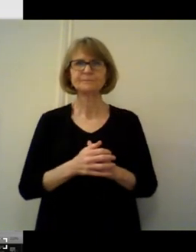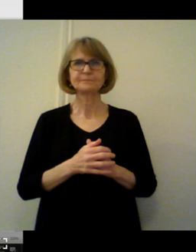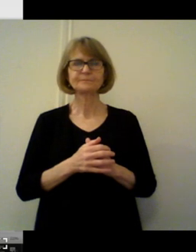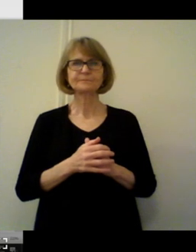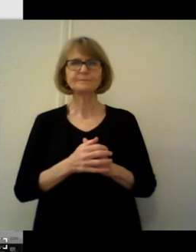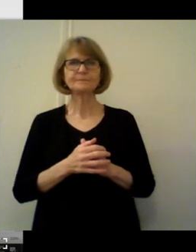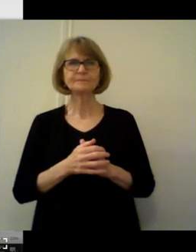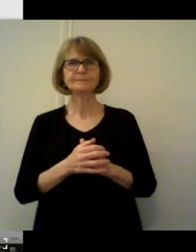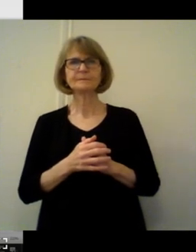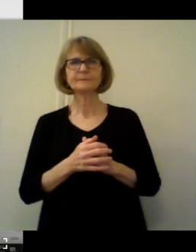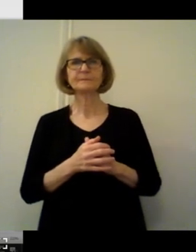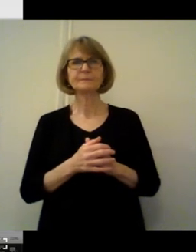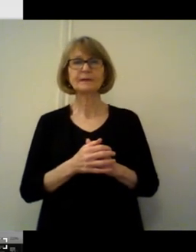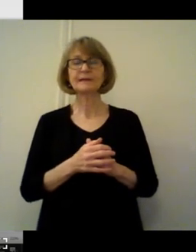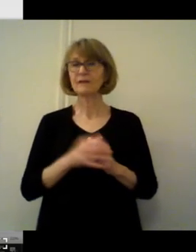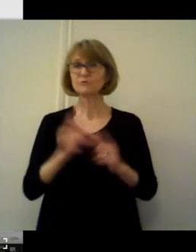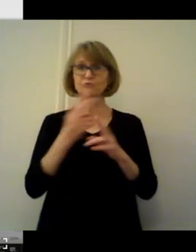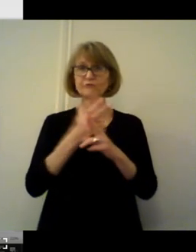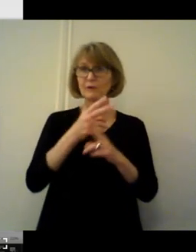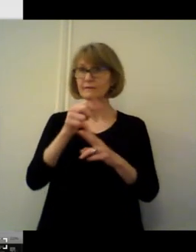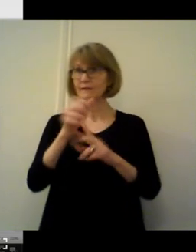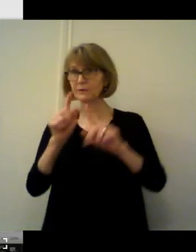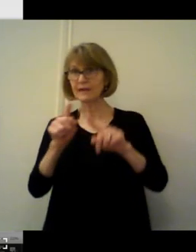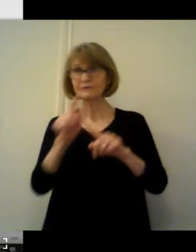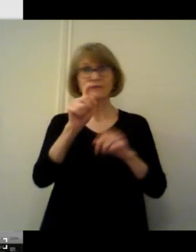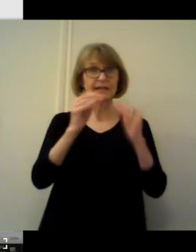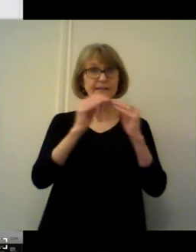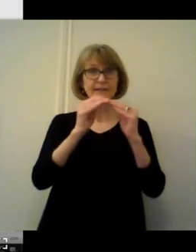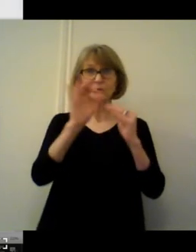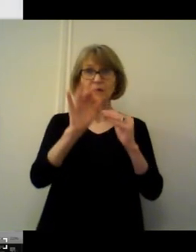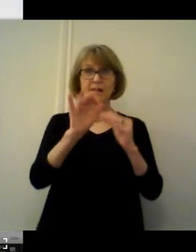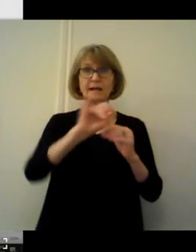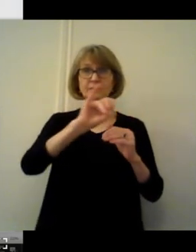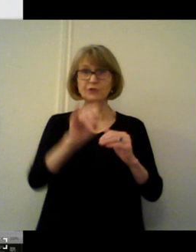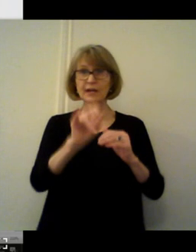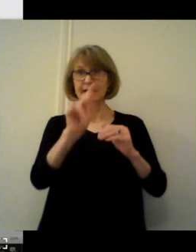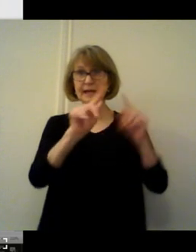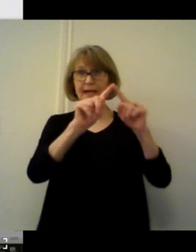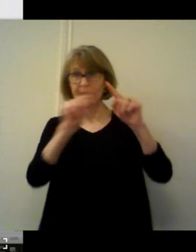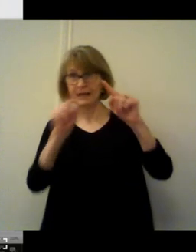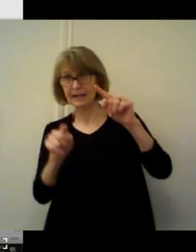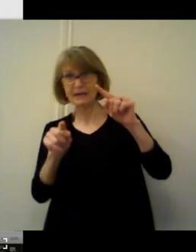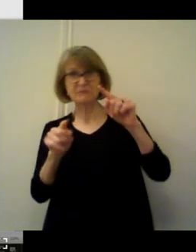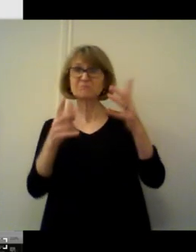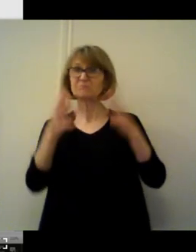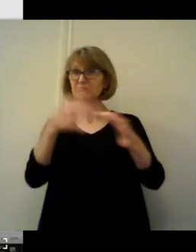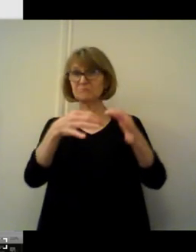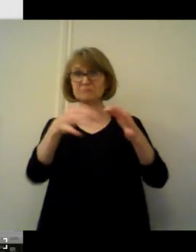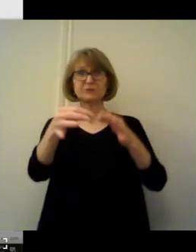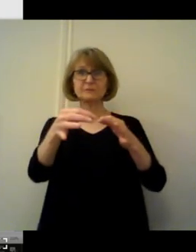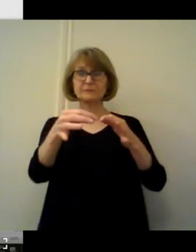in order to get these other answers, look, if x equals 9, to get jk, which is this one, we just need to plug it into there.